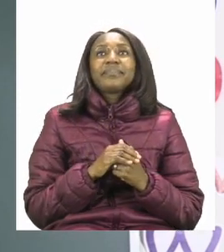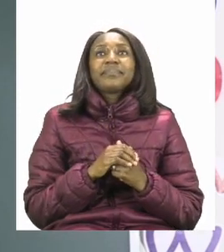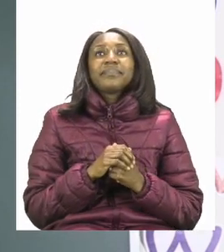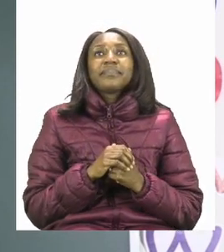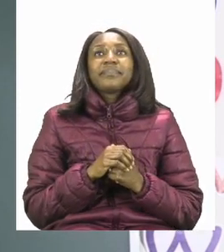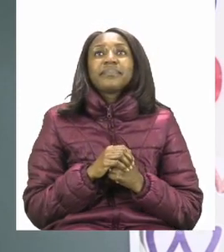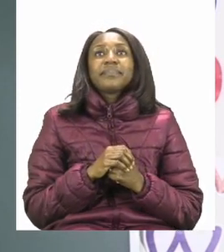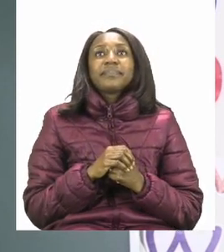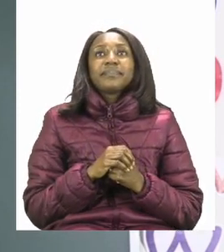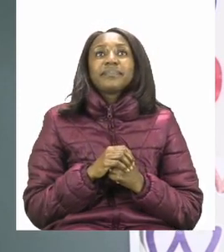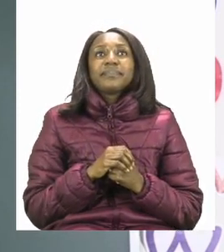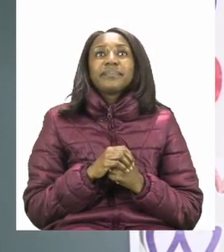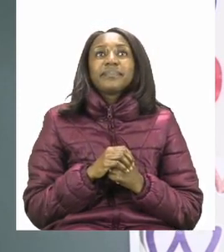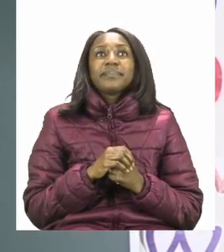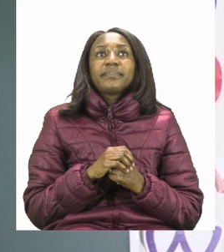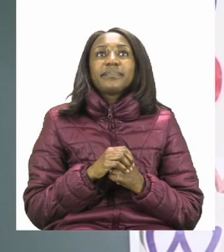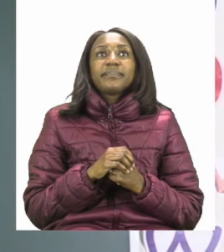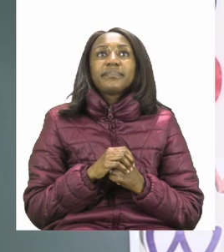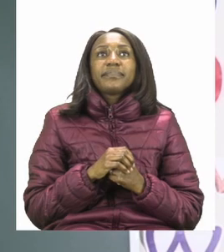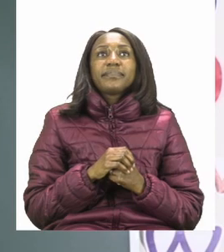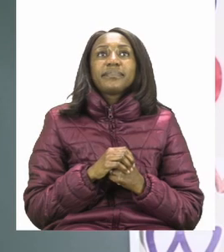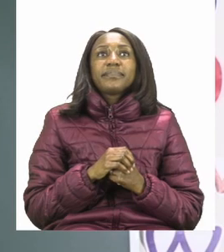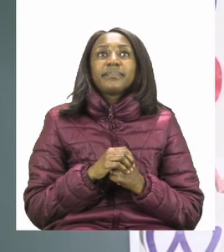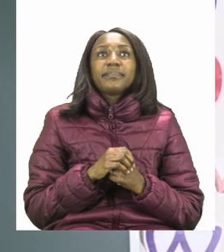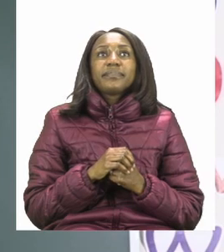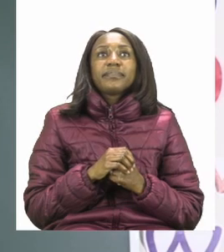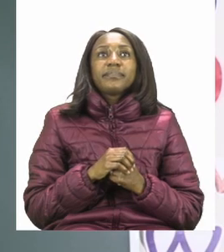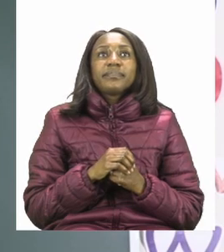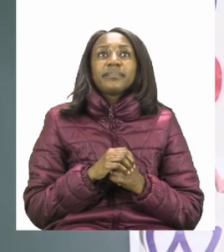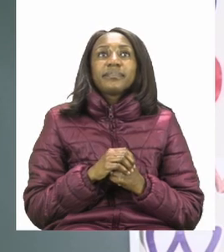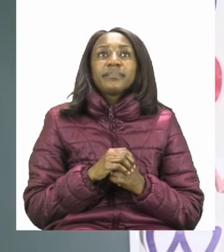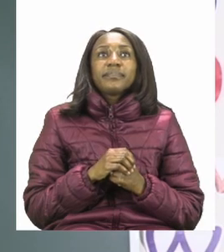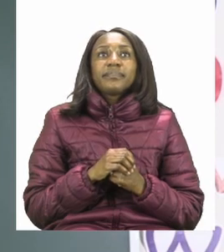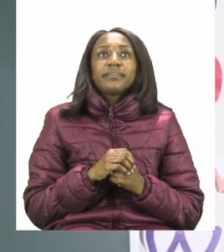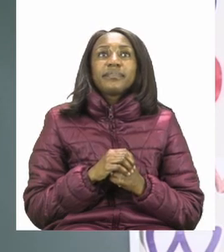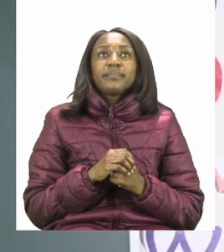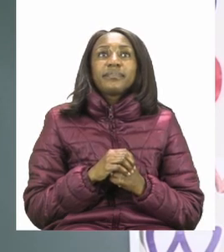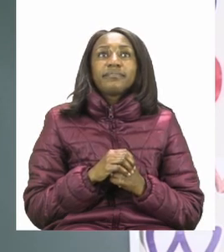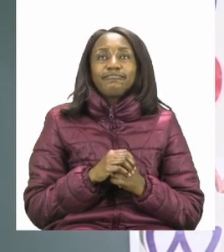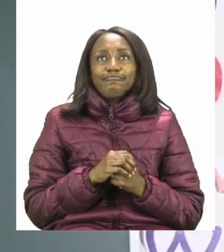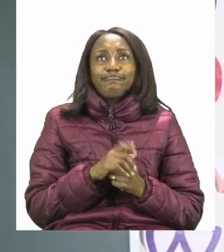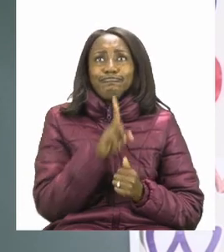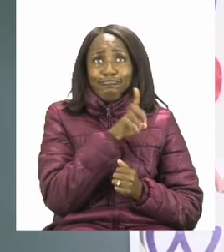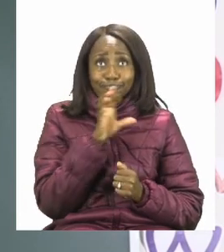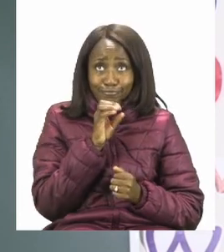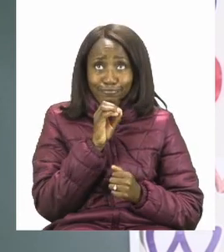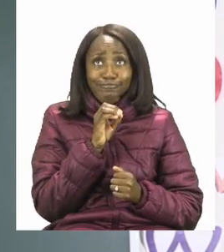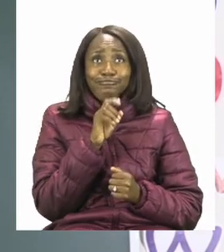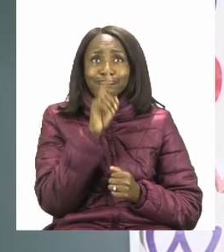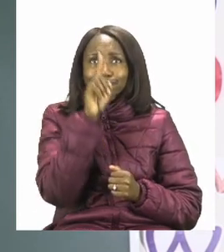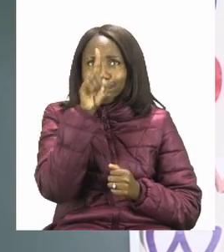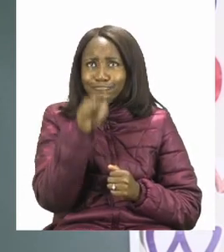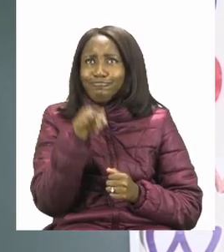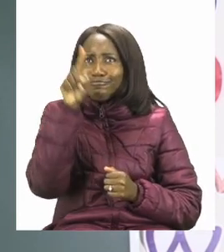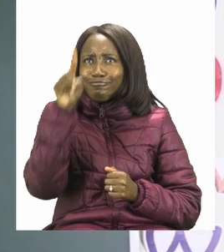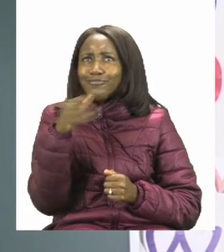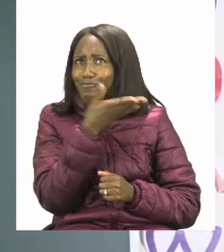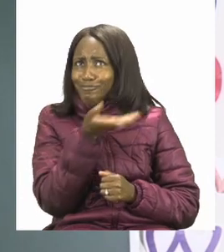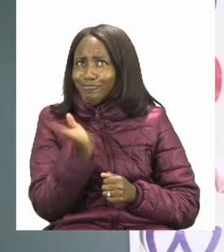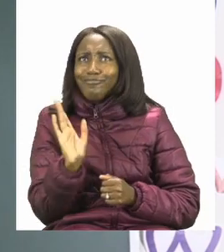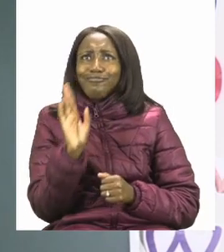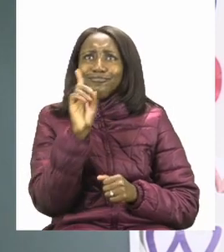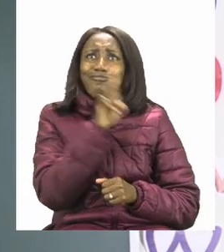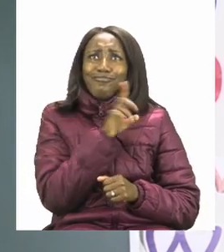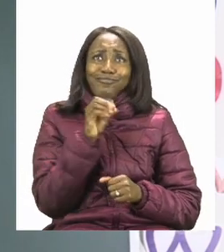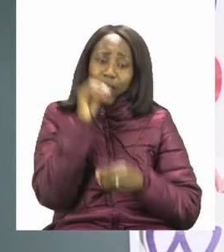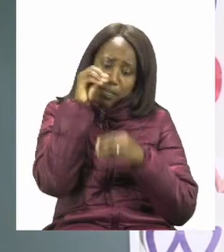10 things inside them. So, this one has 10, so does this one, and this one as